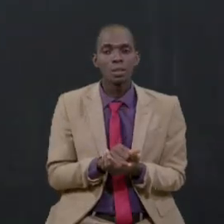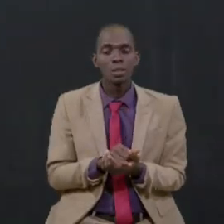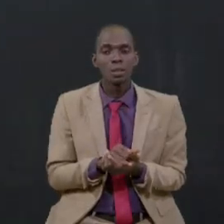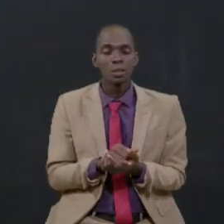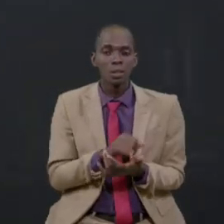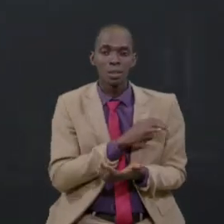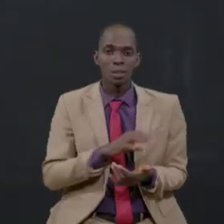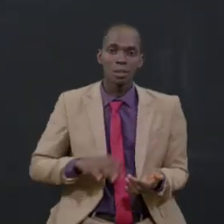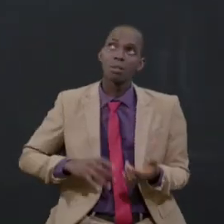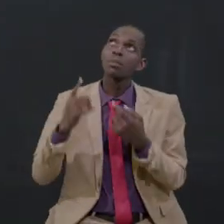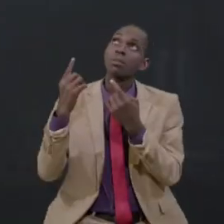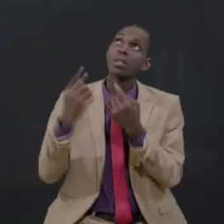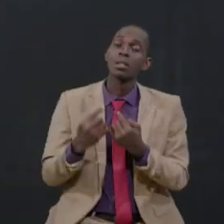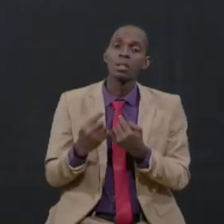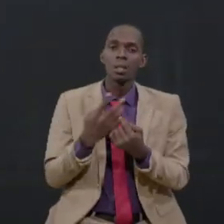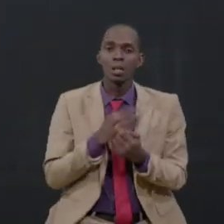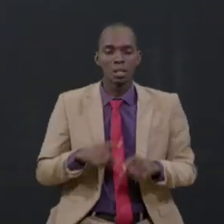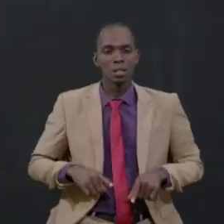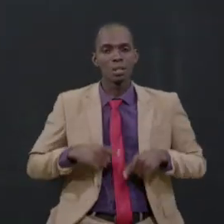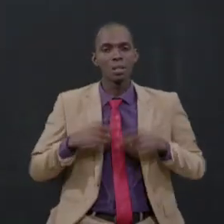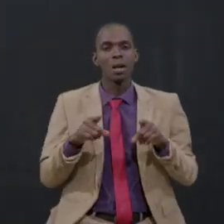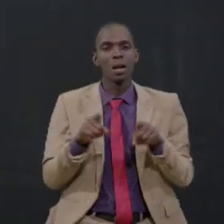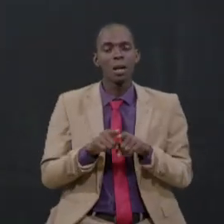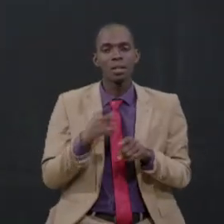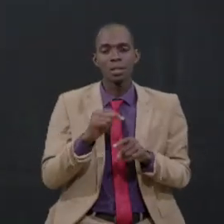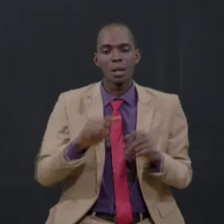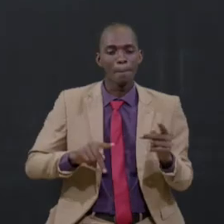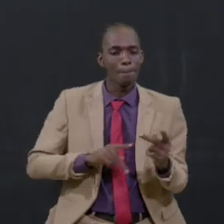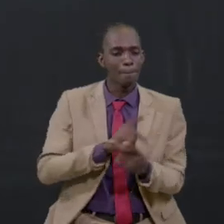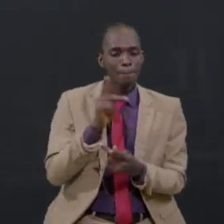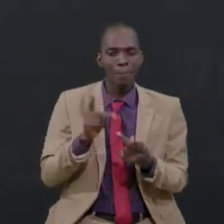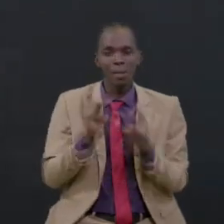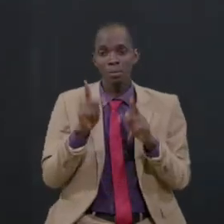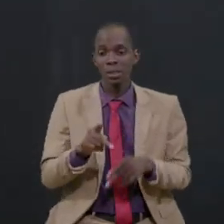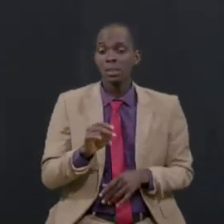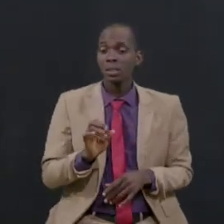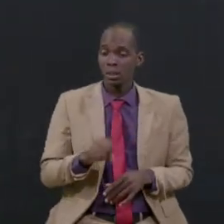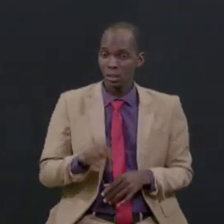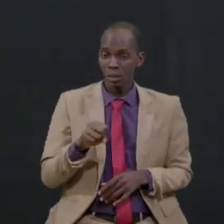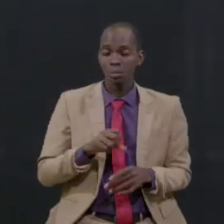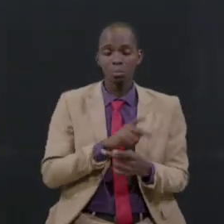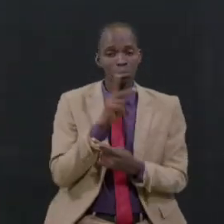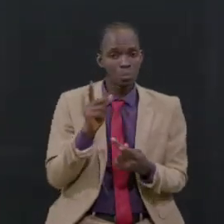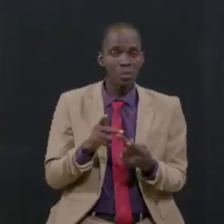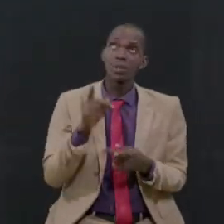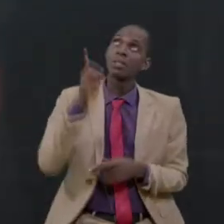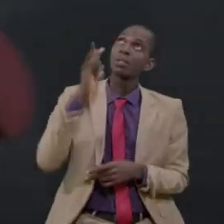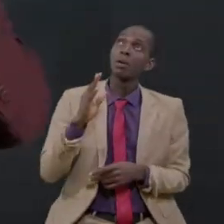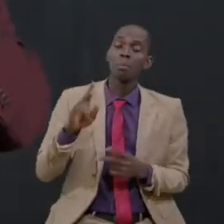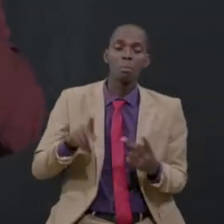lived as the perfect man. Yes, perfect God, perfect man. But